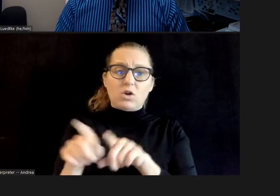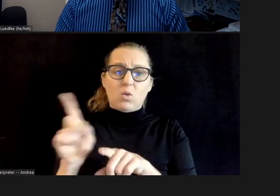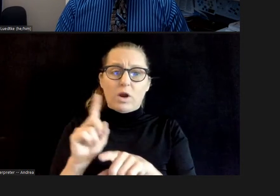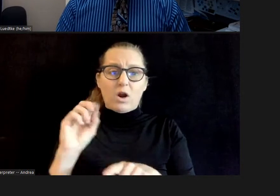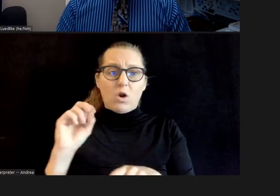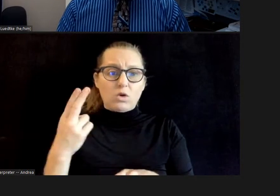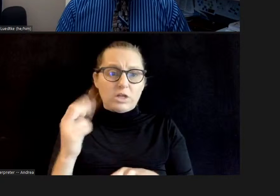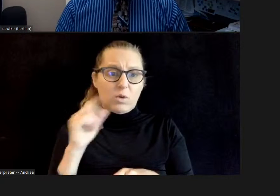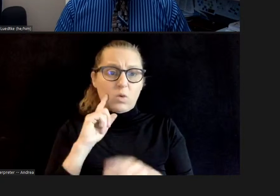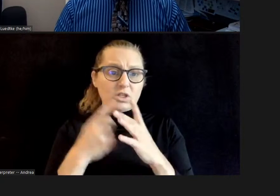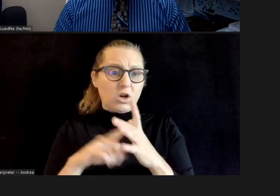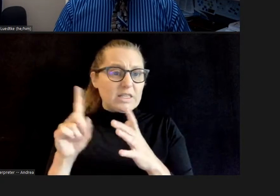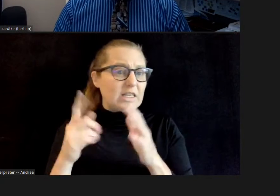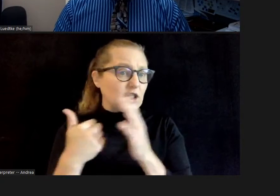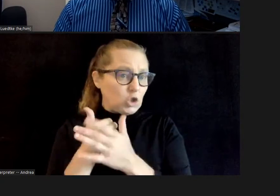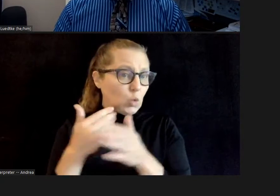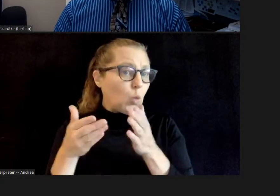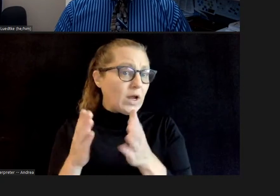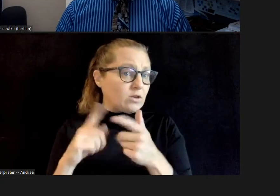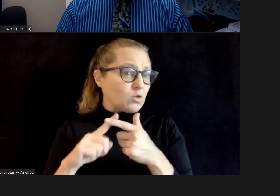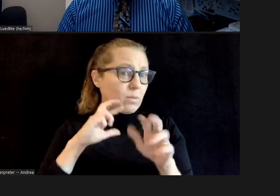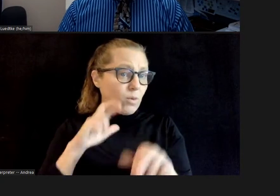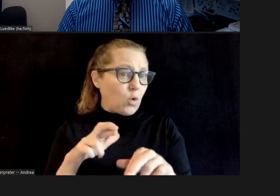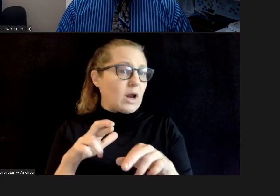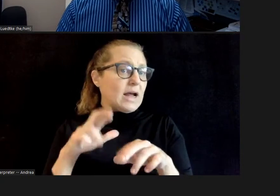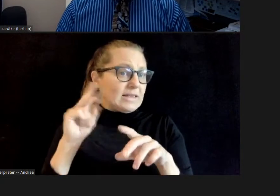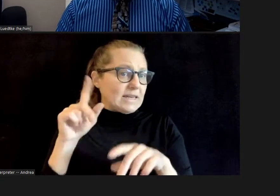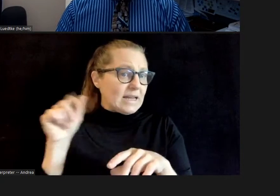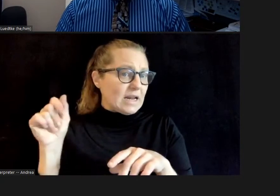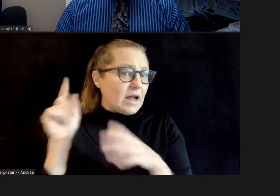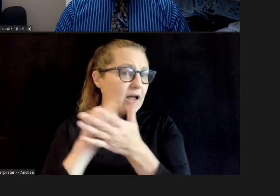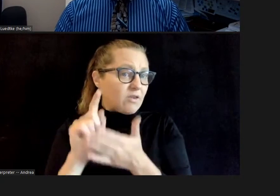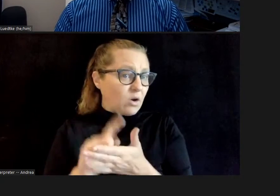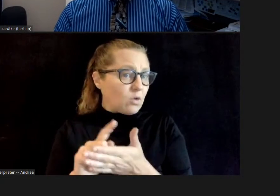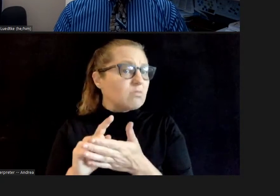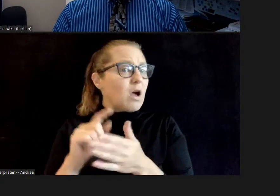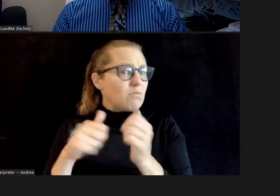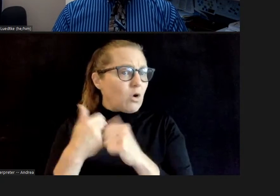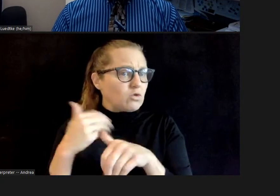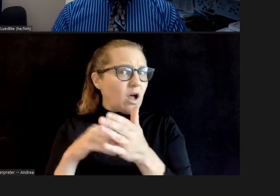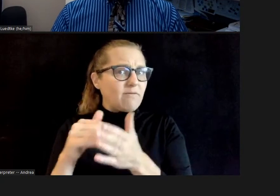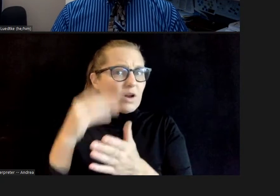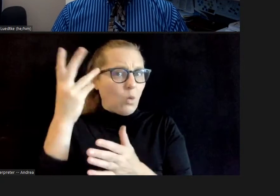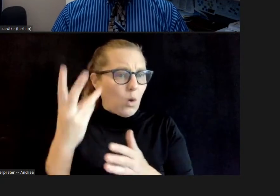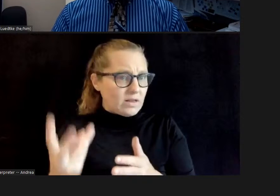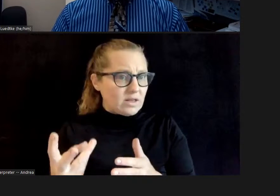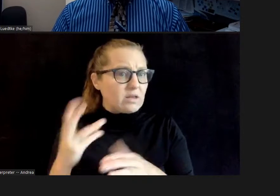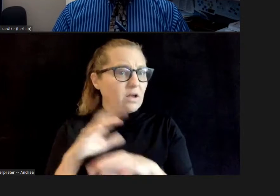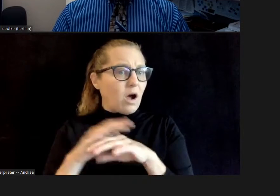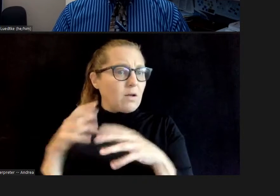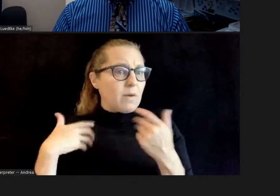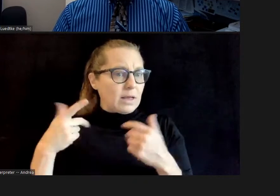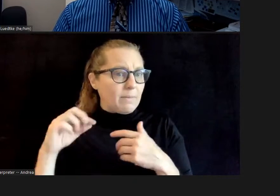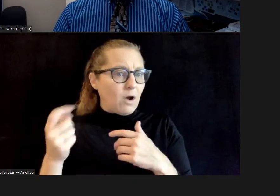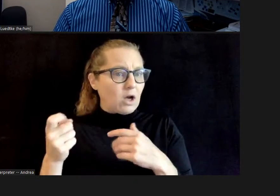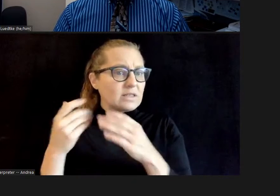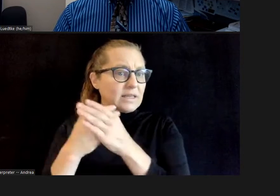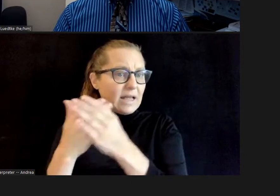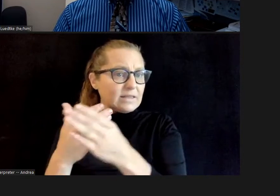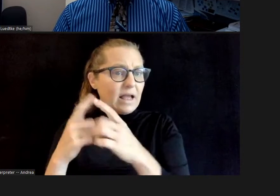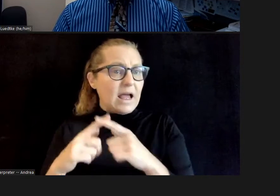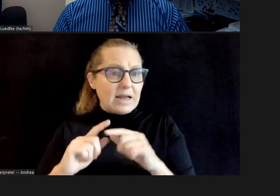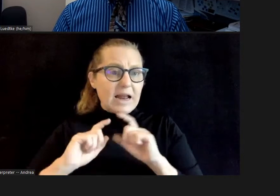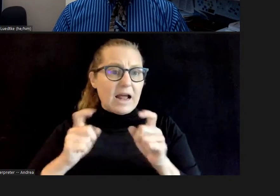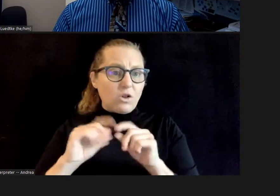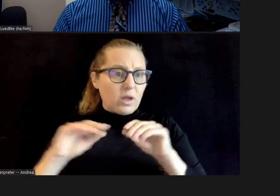new cadence of reporting data on a weekly basis, typically on Wednesdays, on monkeypox cases and allocation, distribution,